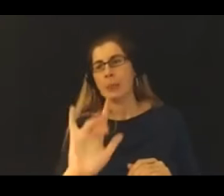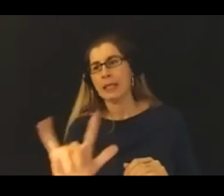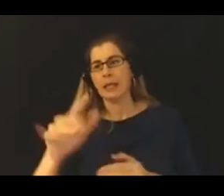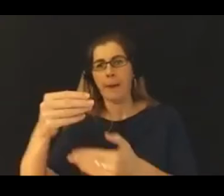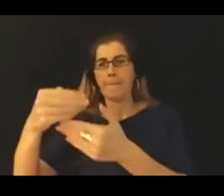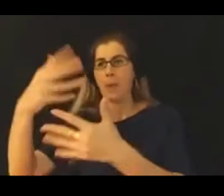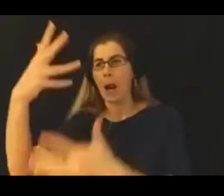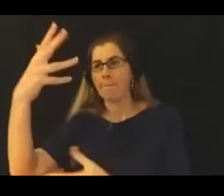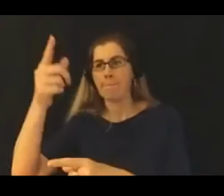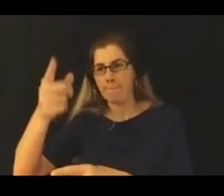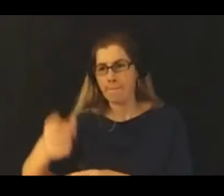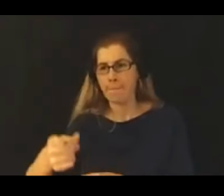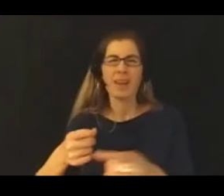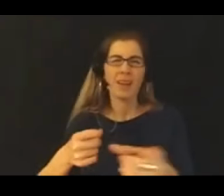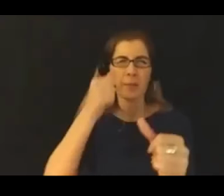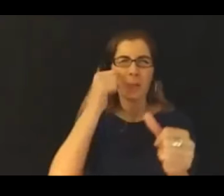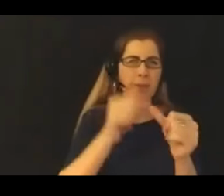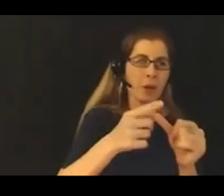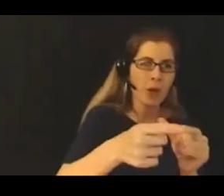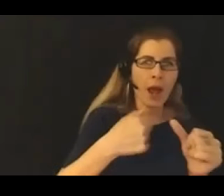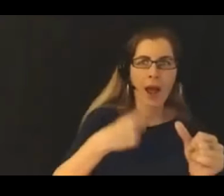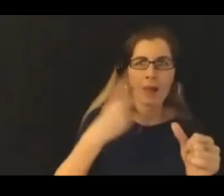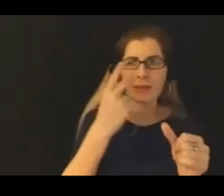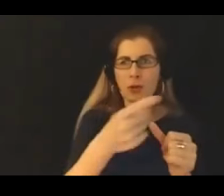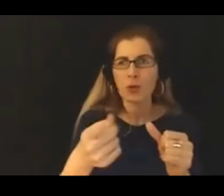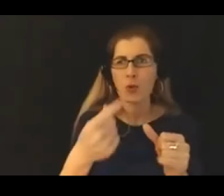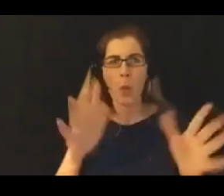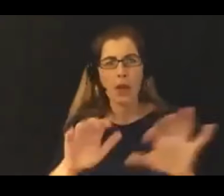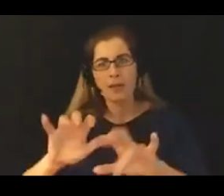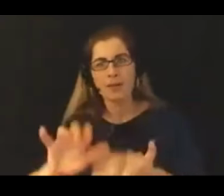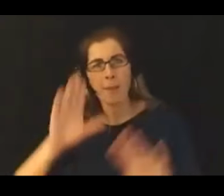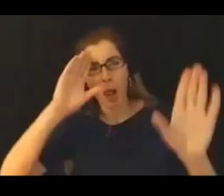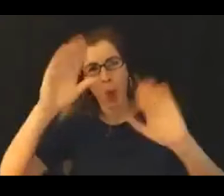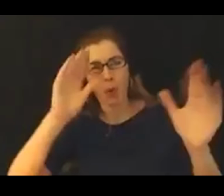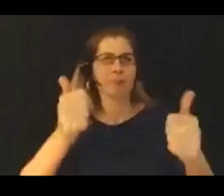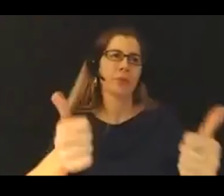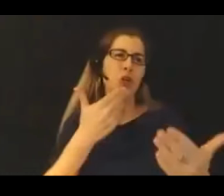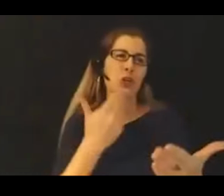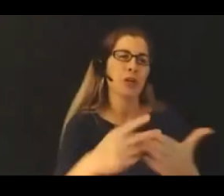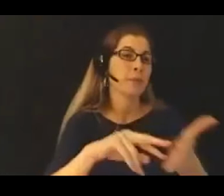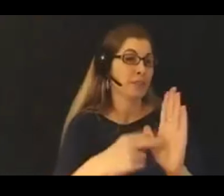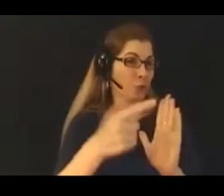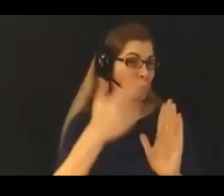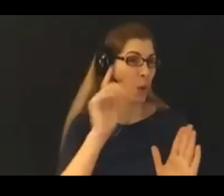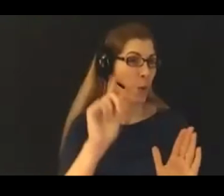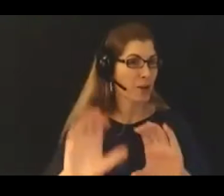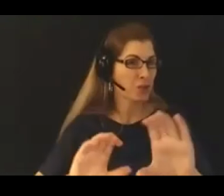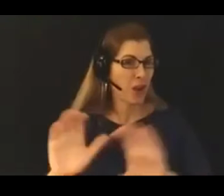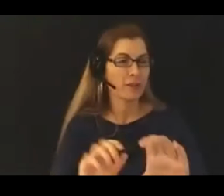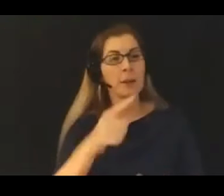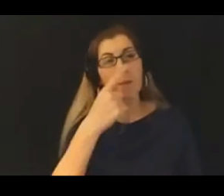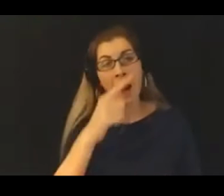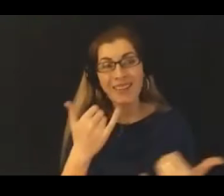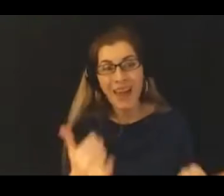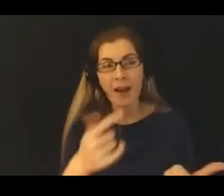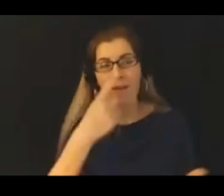out, and you've already been saying hello. So I know many of you have found it, but just if you're just finding it now, please just type in hello so I know that